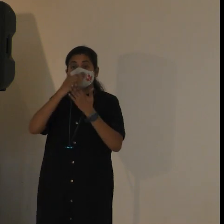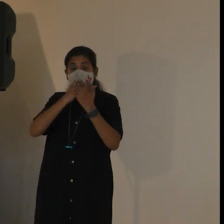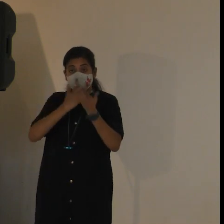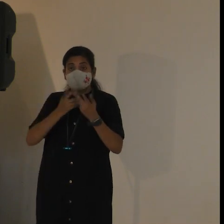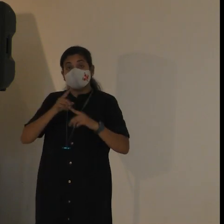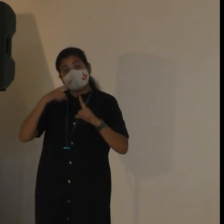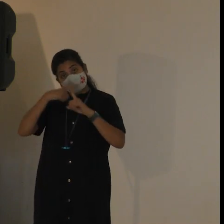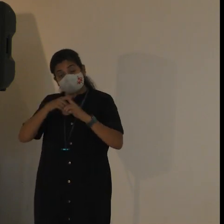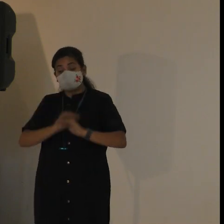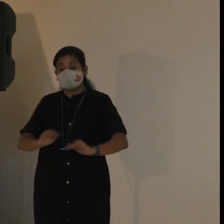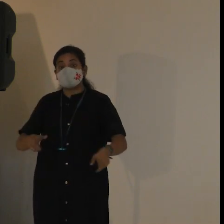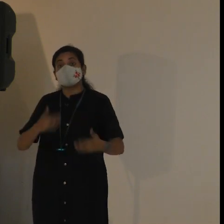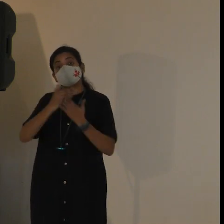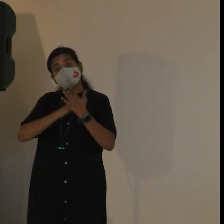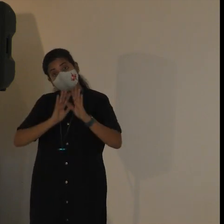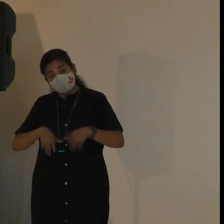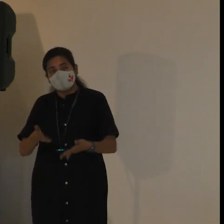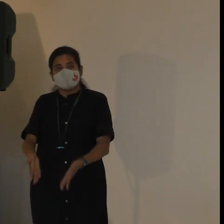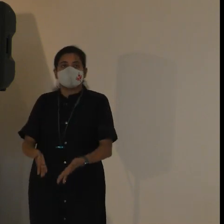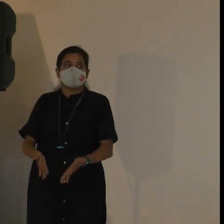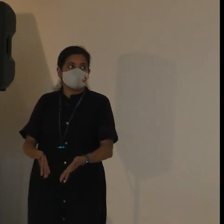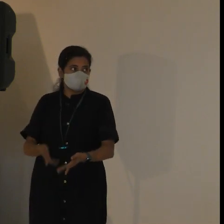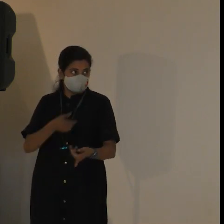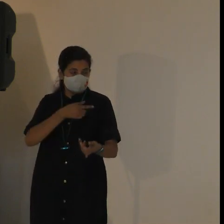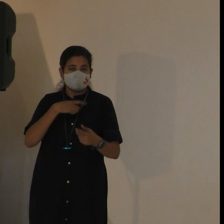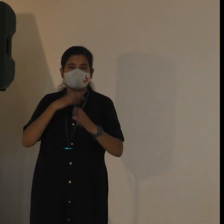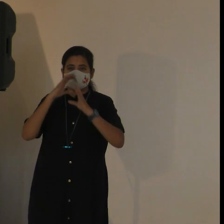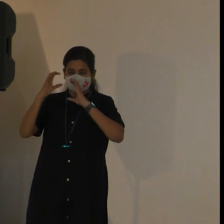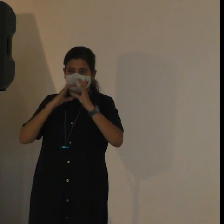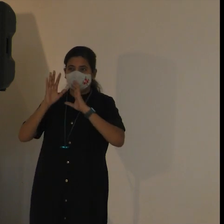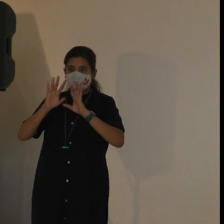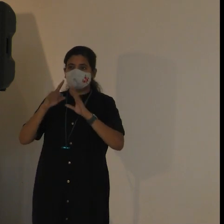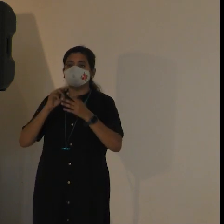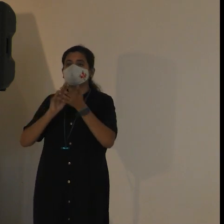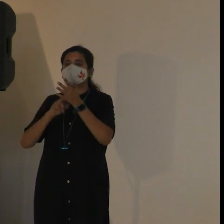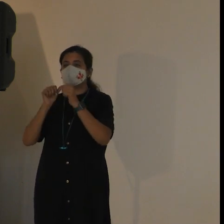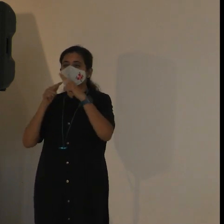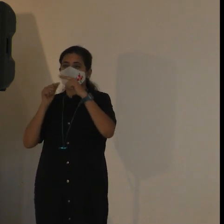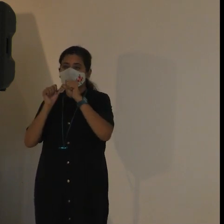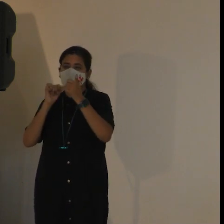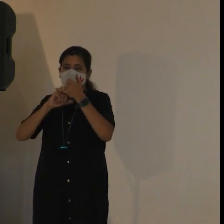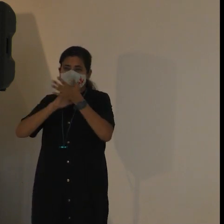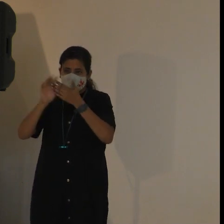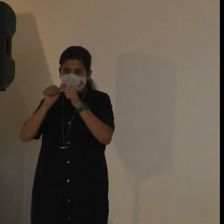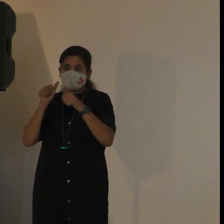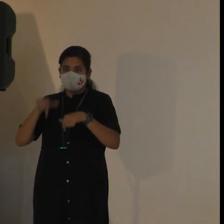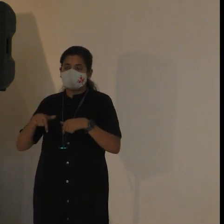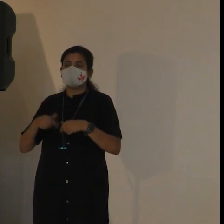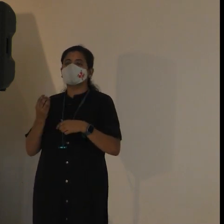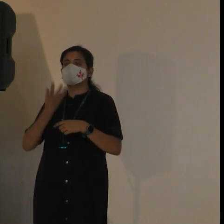for children. But sadly, in my conversations with Natasha, who's also here and whom you'll hear later